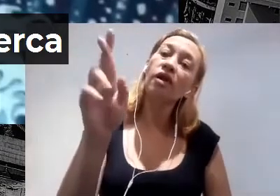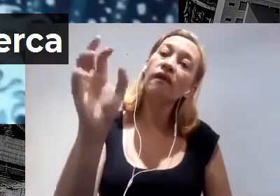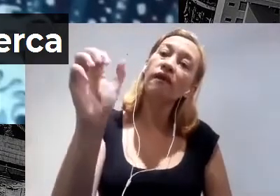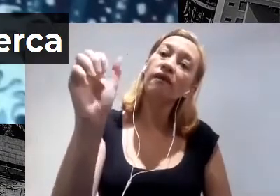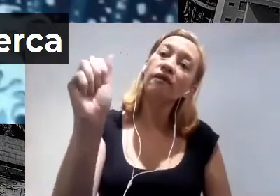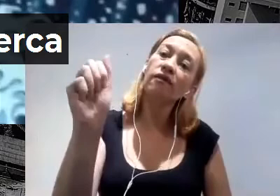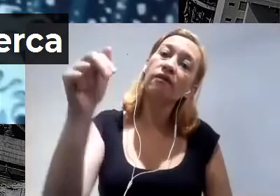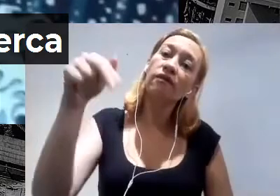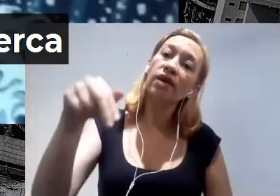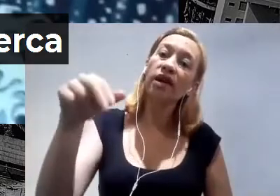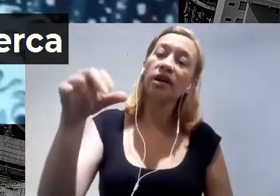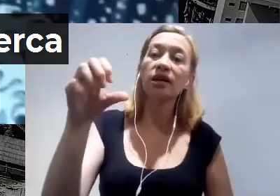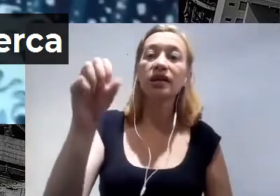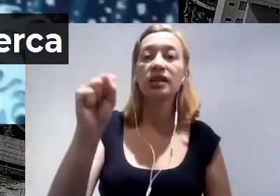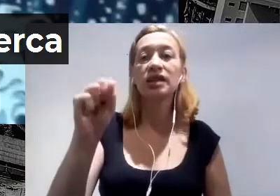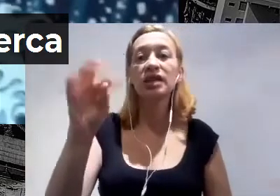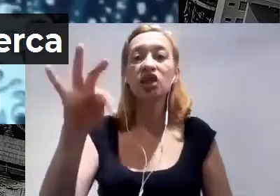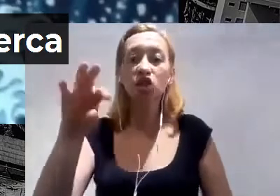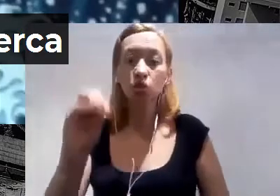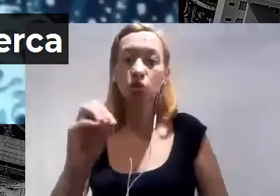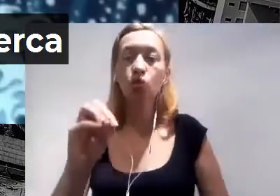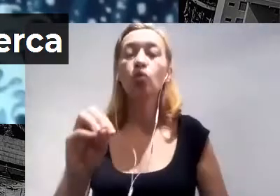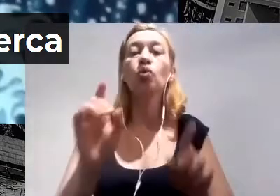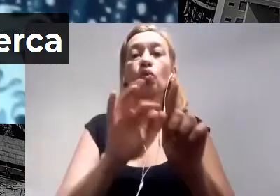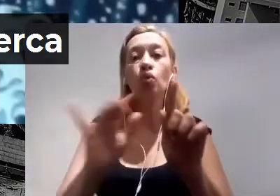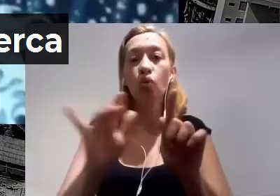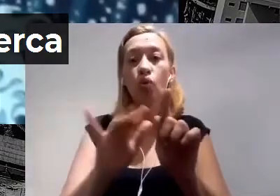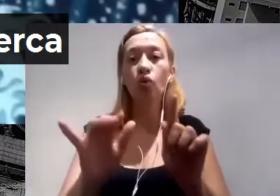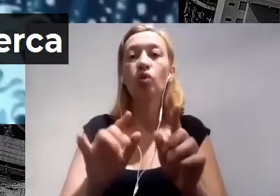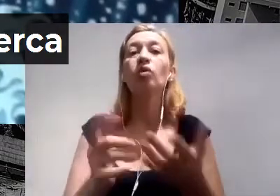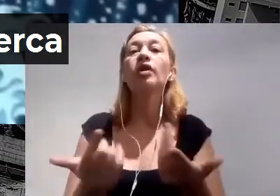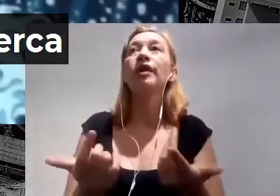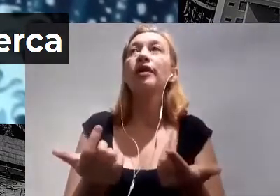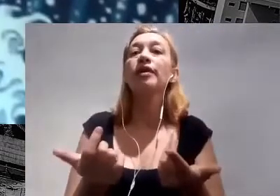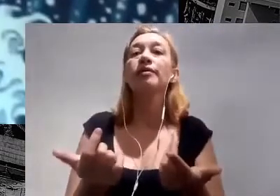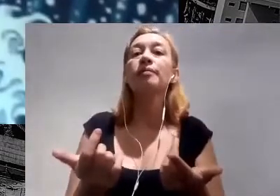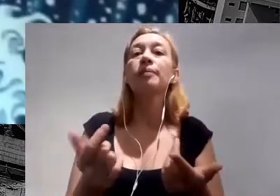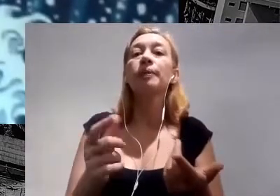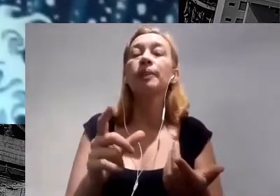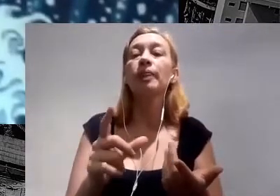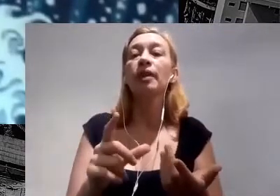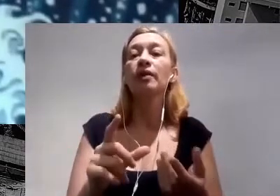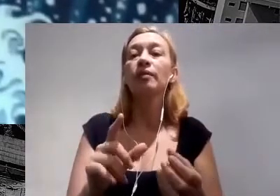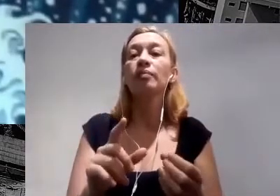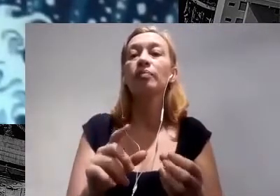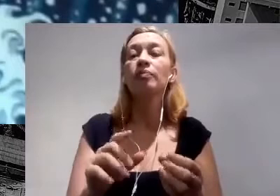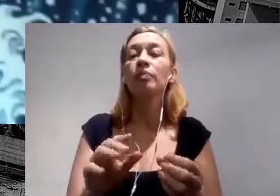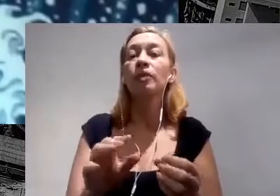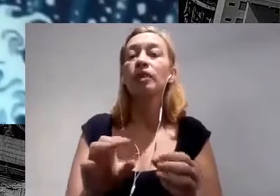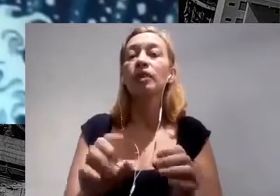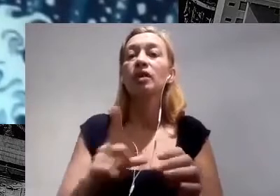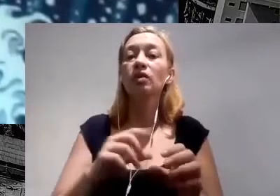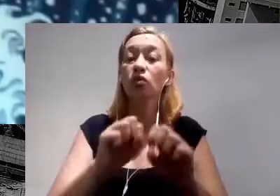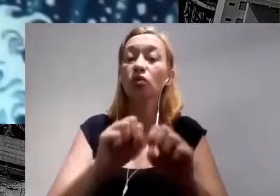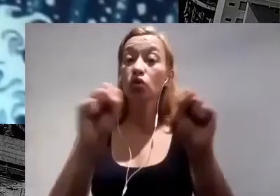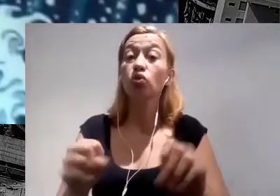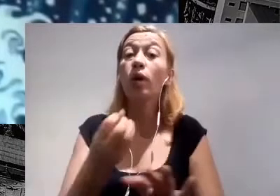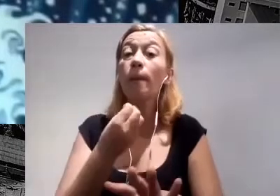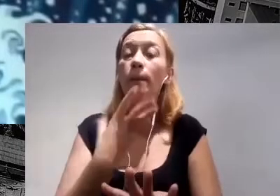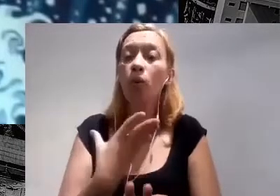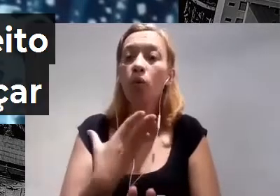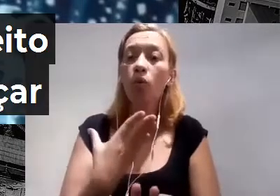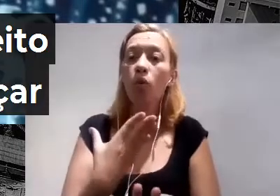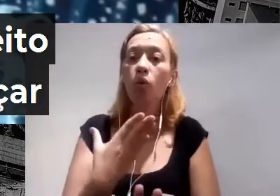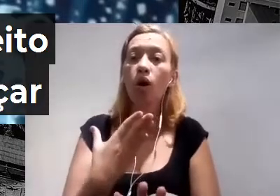other office buildings around green infrastructure. But the benefits that are realized by that are limited in the sense that it's only a small